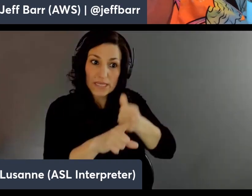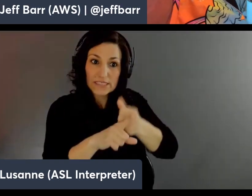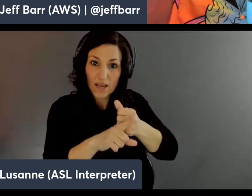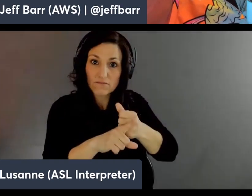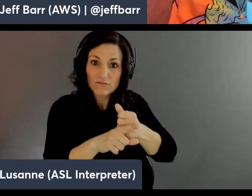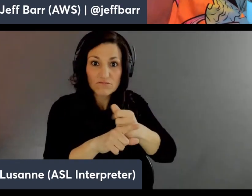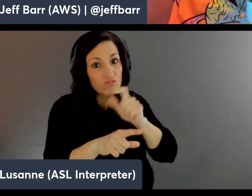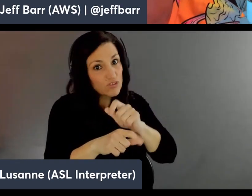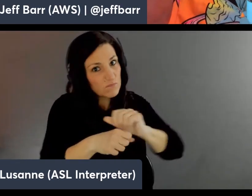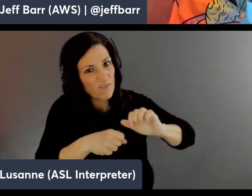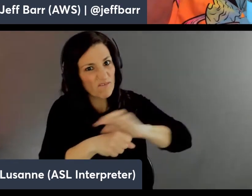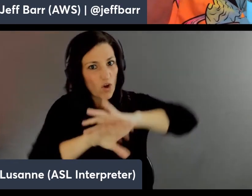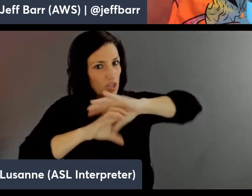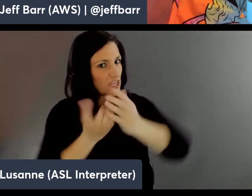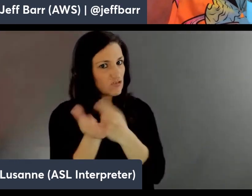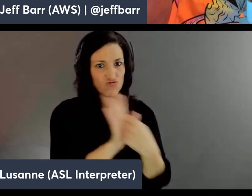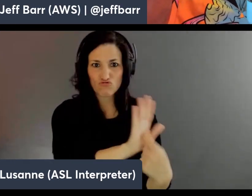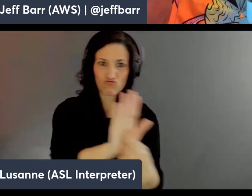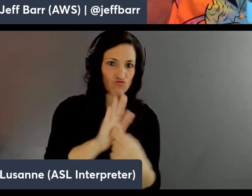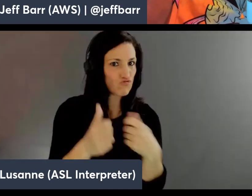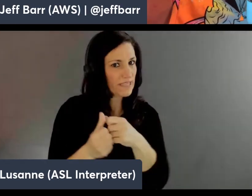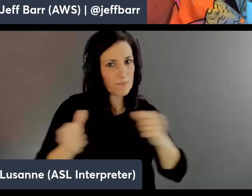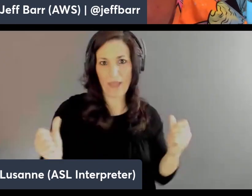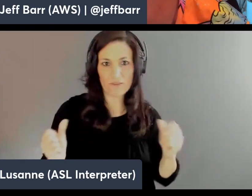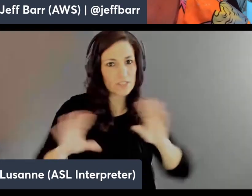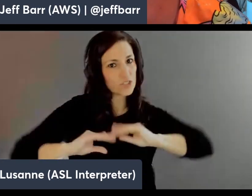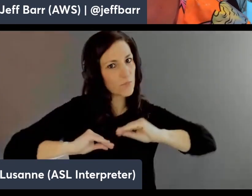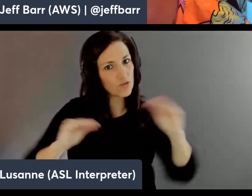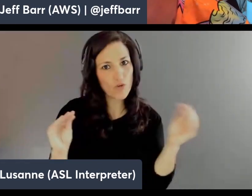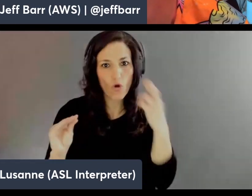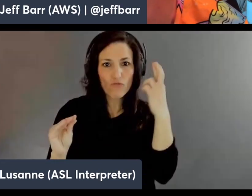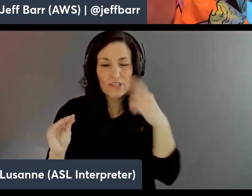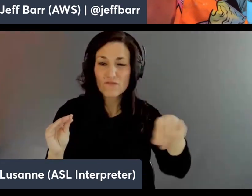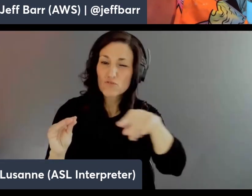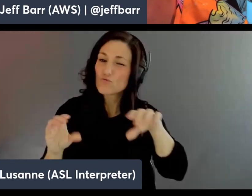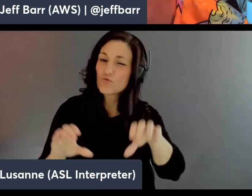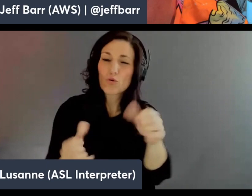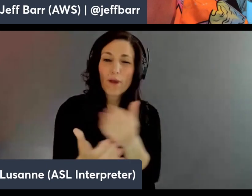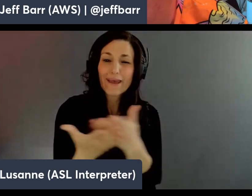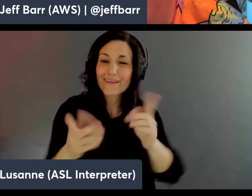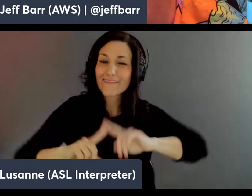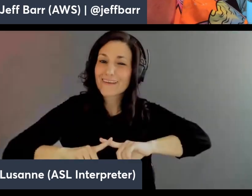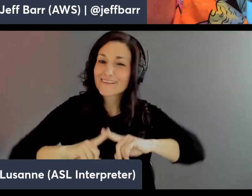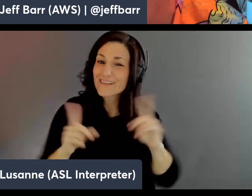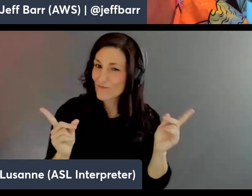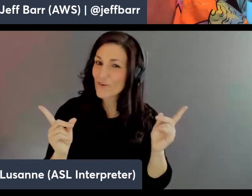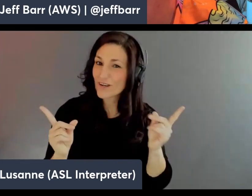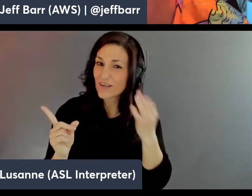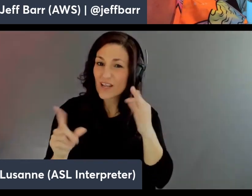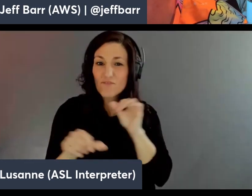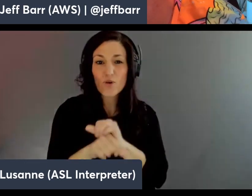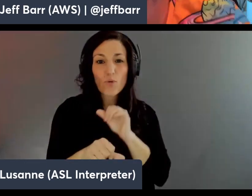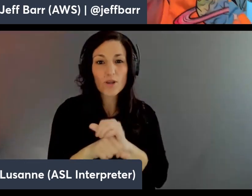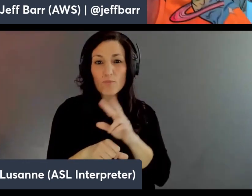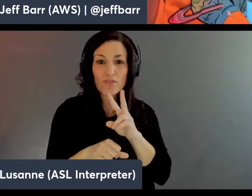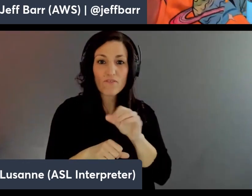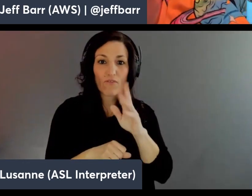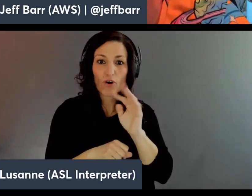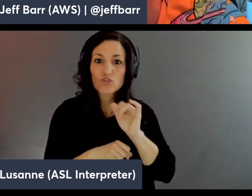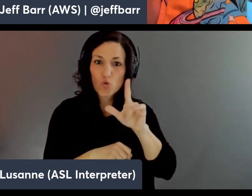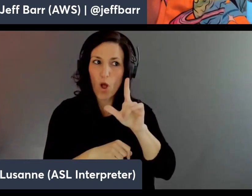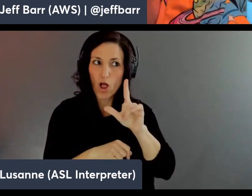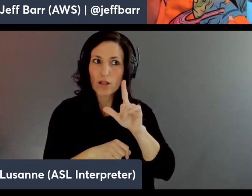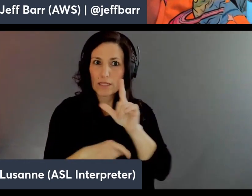transparent. So there should be no reason for you to do anything different when you're working with our virtualized